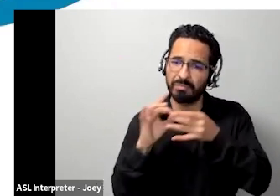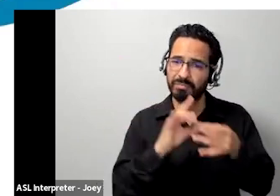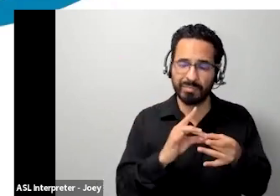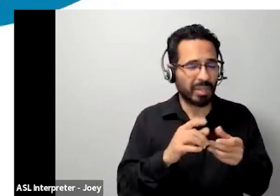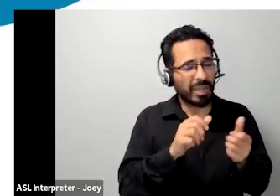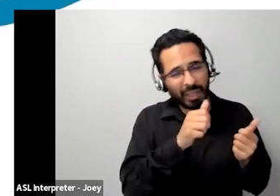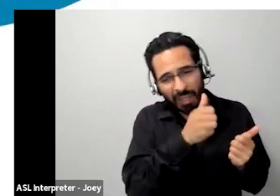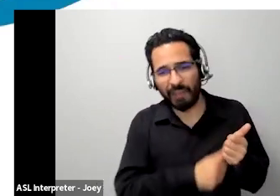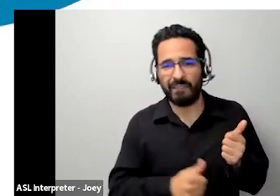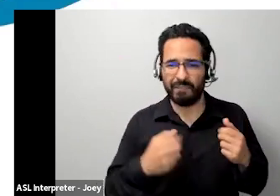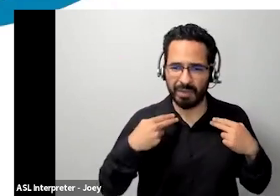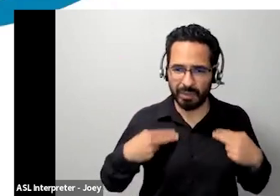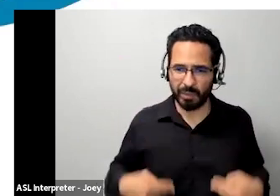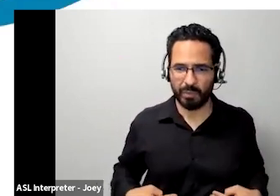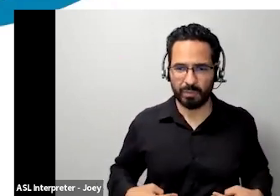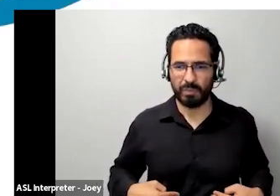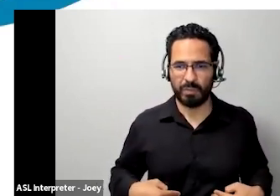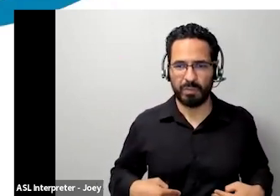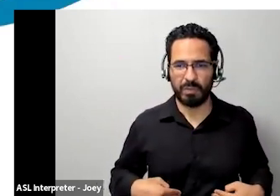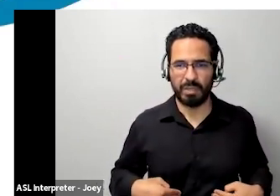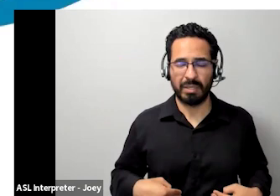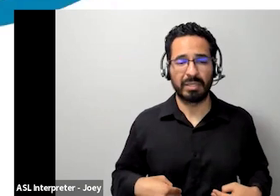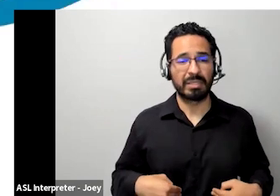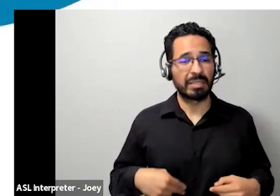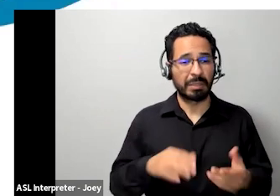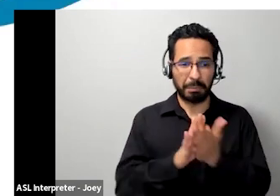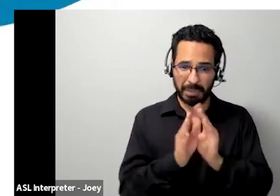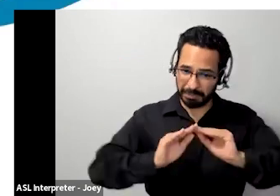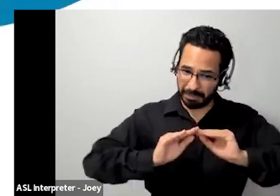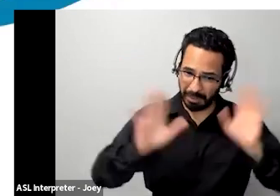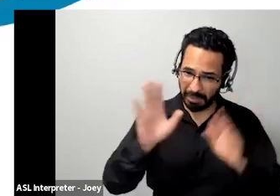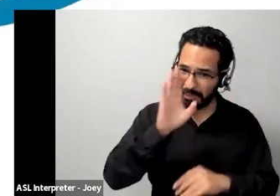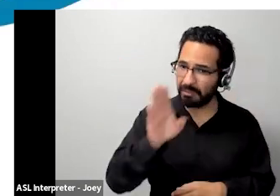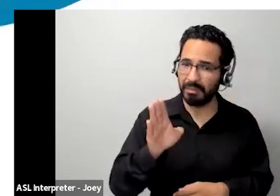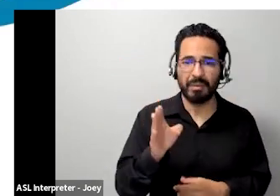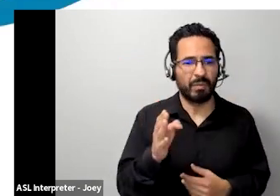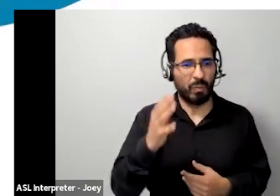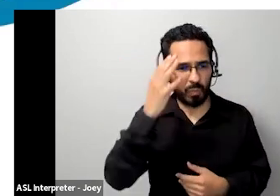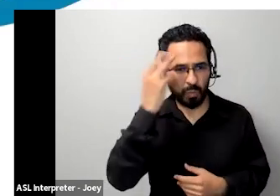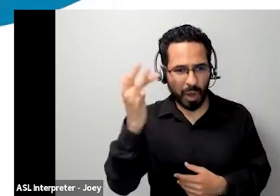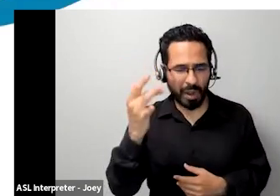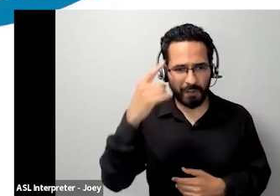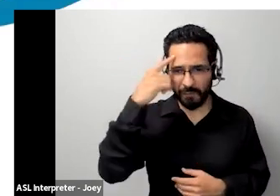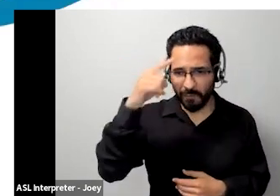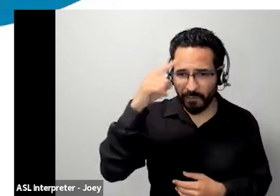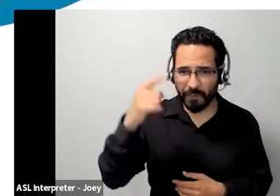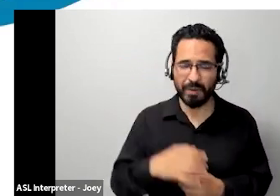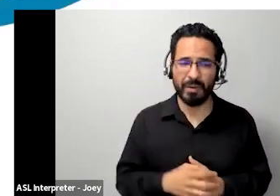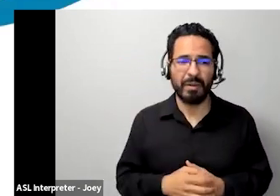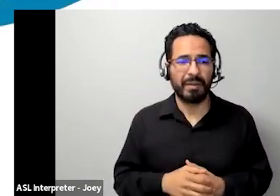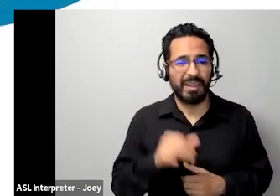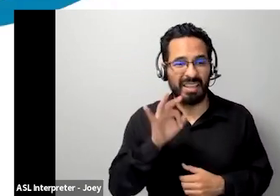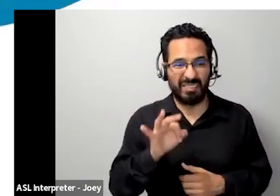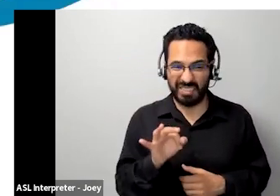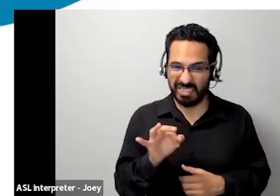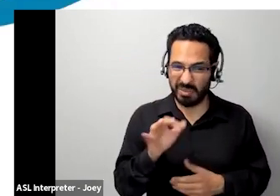every human being. Be very clear about your what are we doing this for? And if it's only a certain part